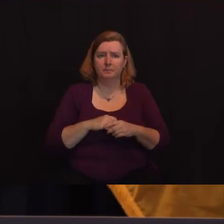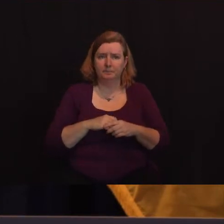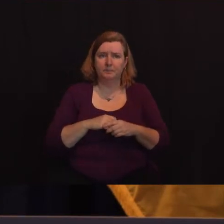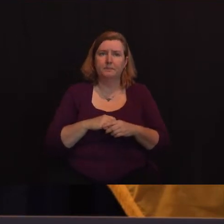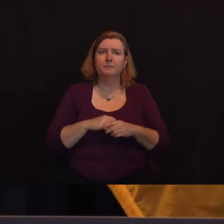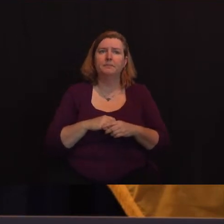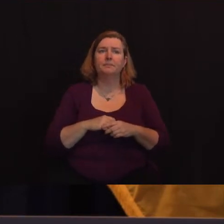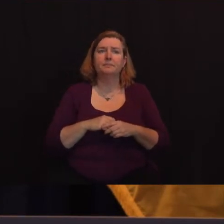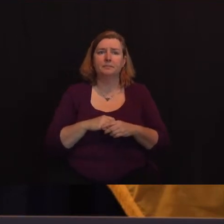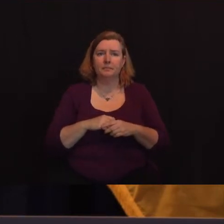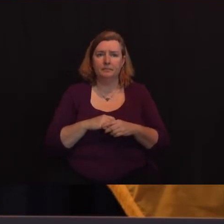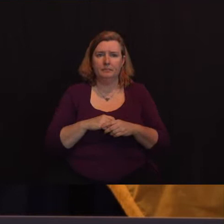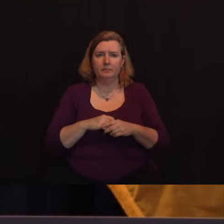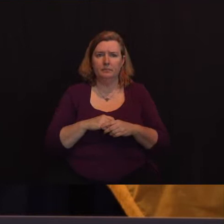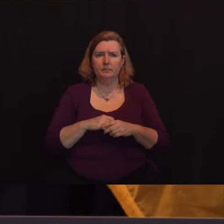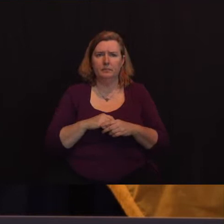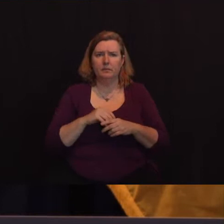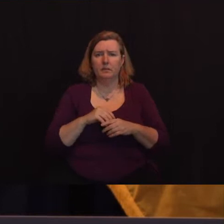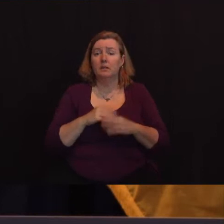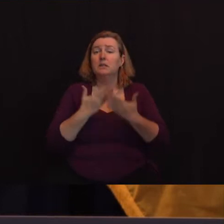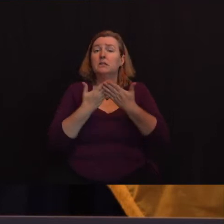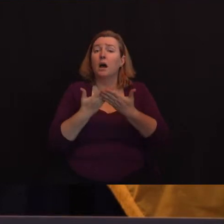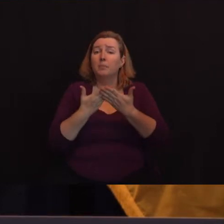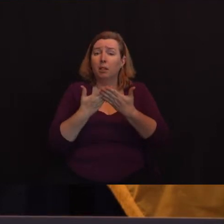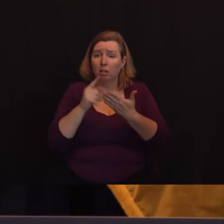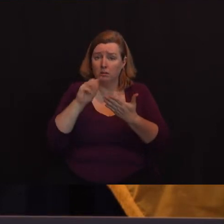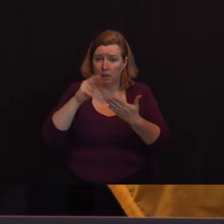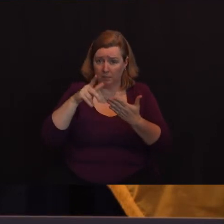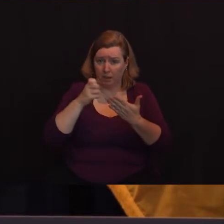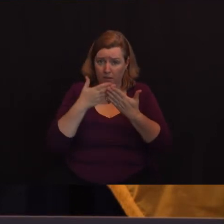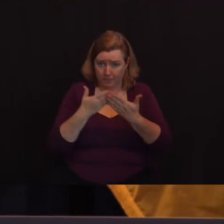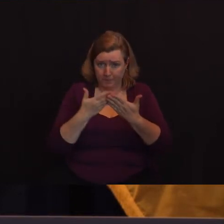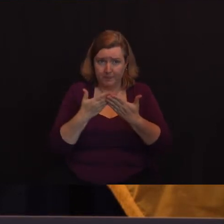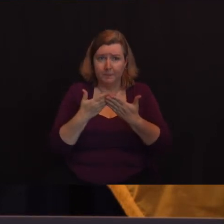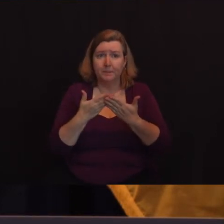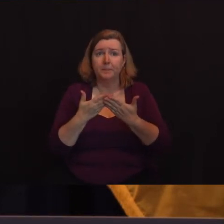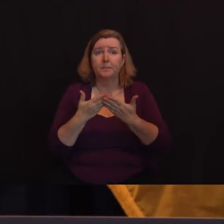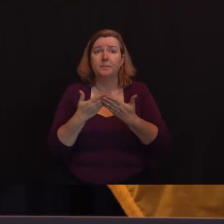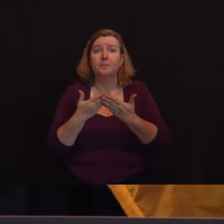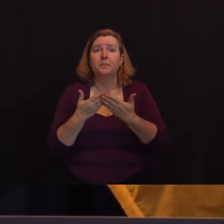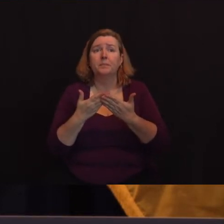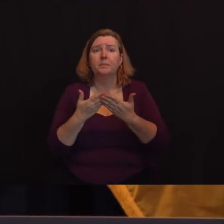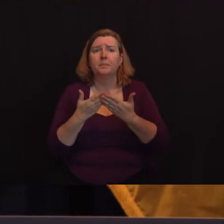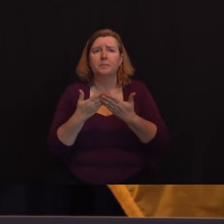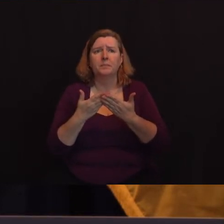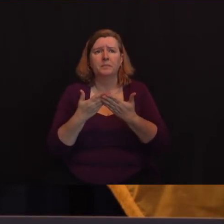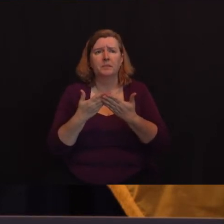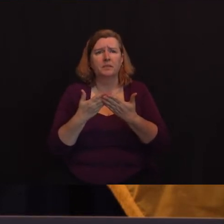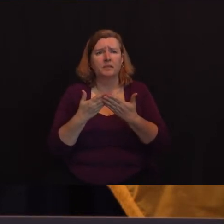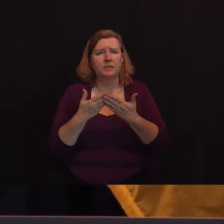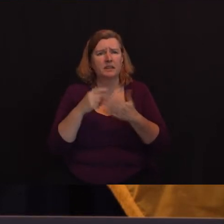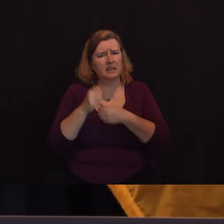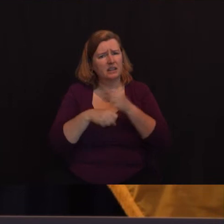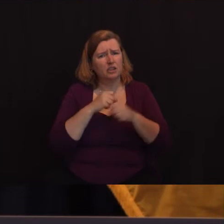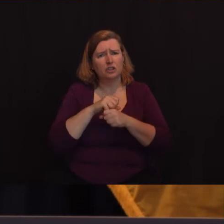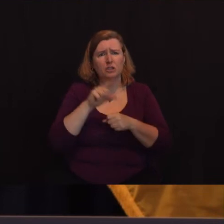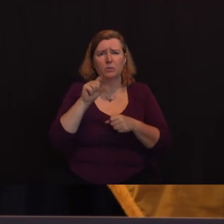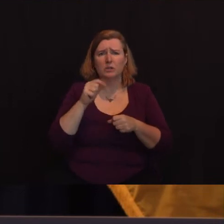Unfathomable that if all of these allegations turn out to be true, that this is happening in the year 2021 in New